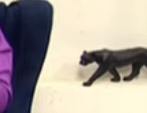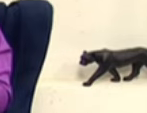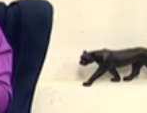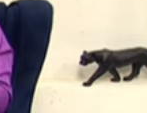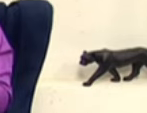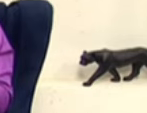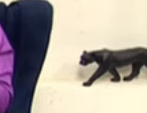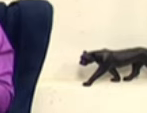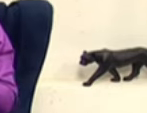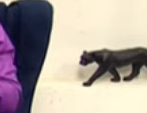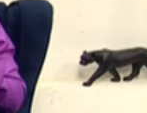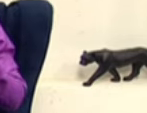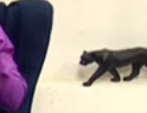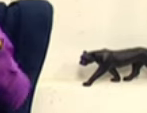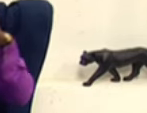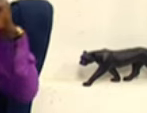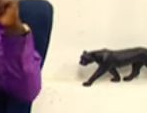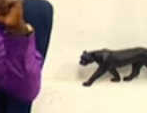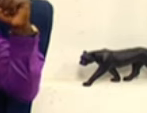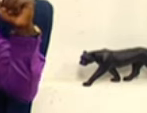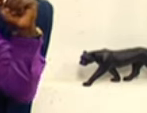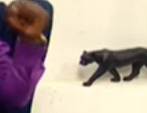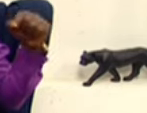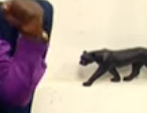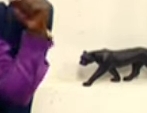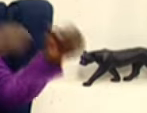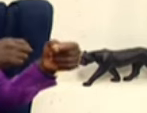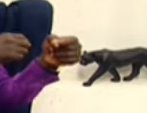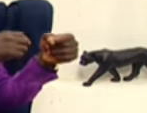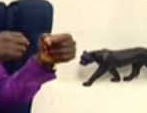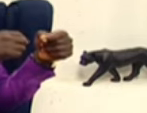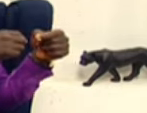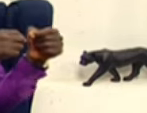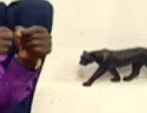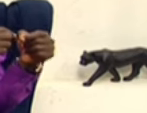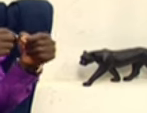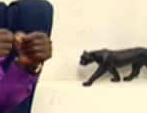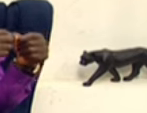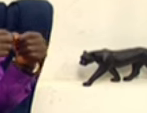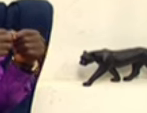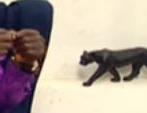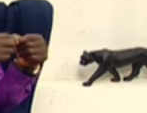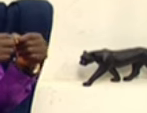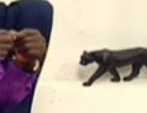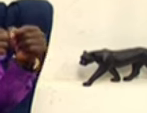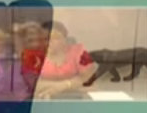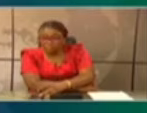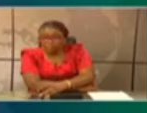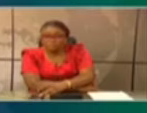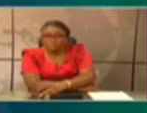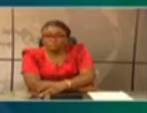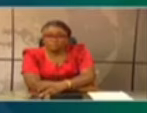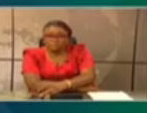manifesto. And that nominee, Medofpa, if you are Tago,